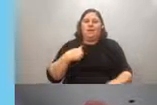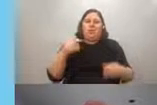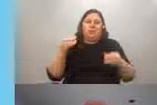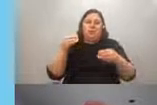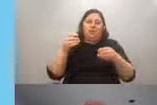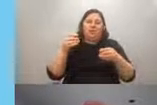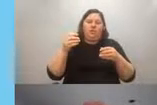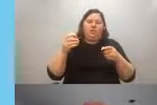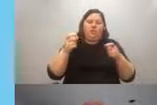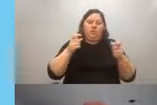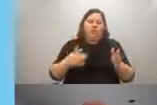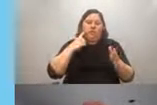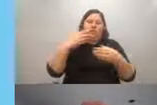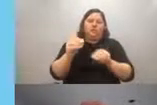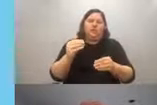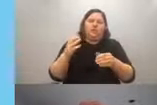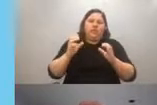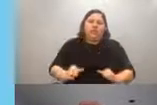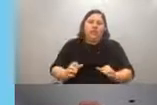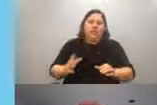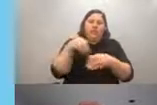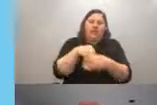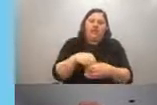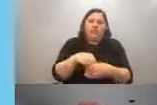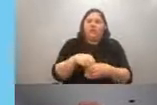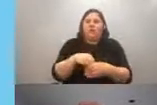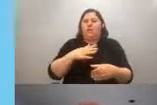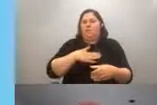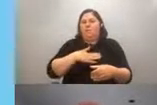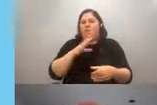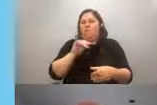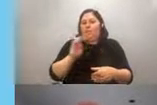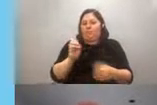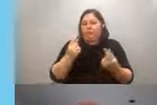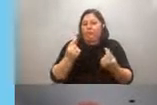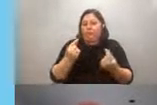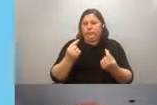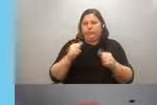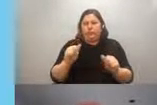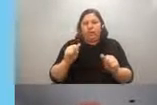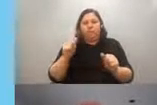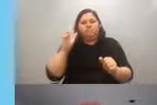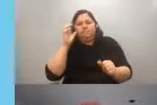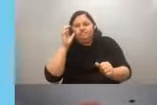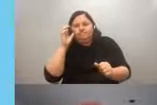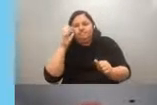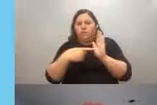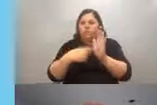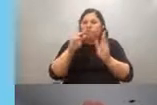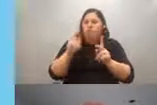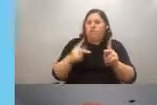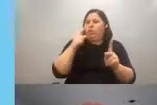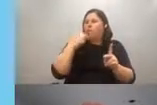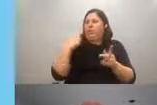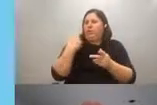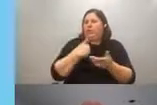her pronouns and what my office does is attempt to listen and represent the voices of the people we serve i'm